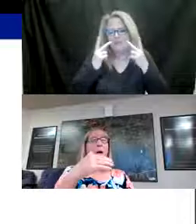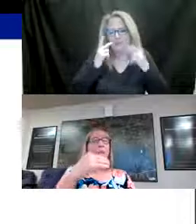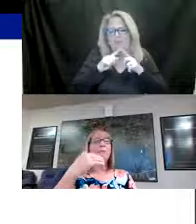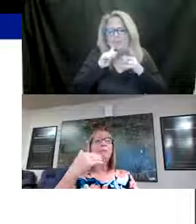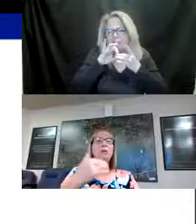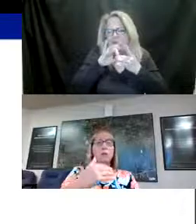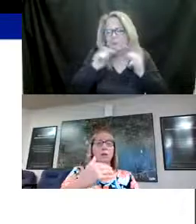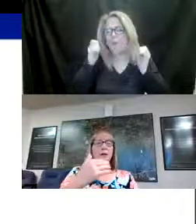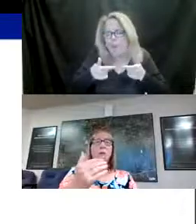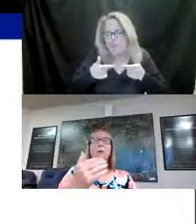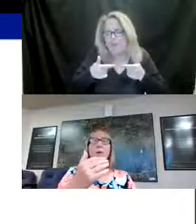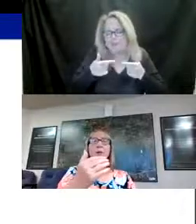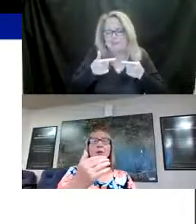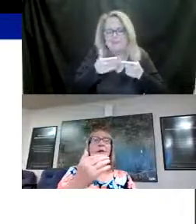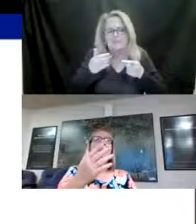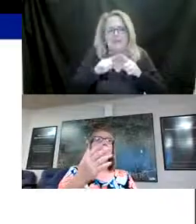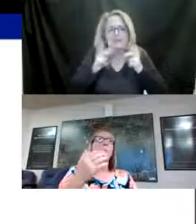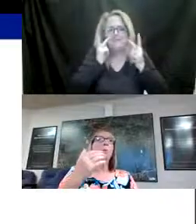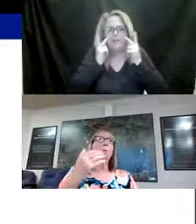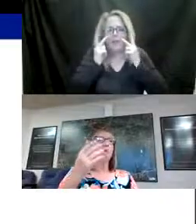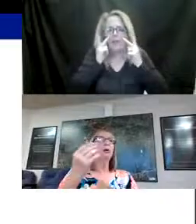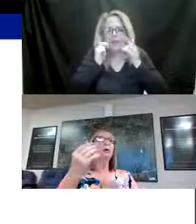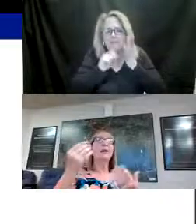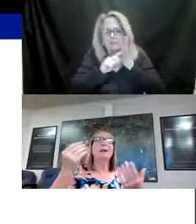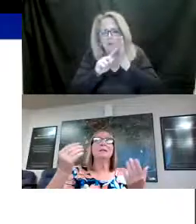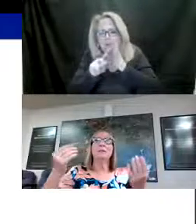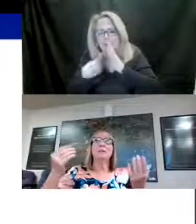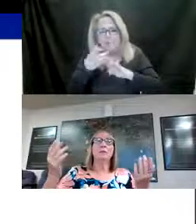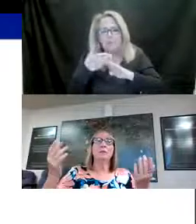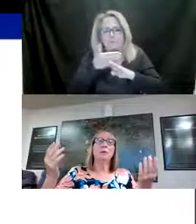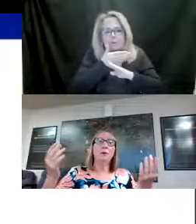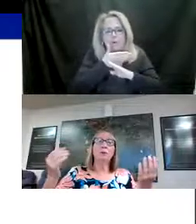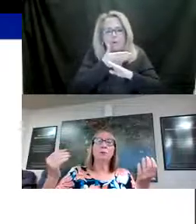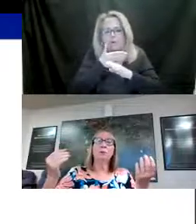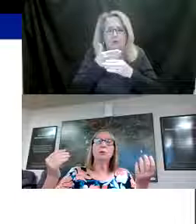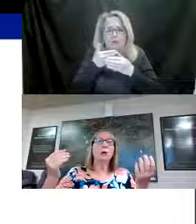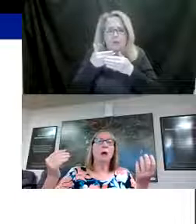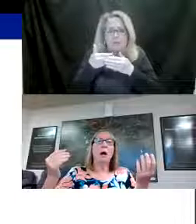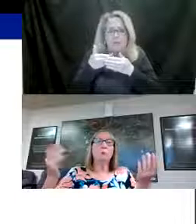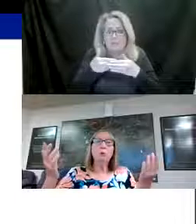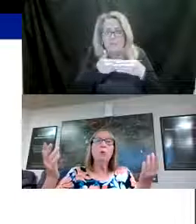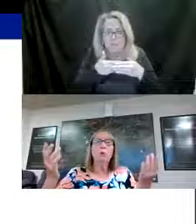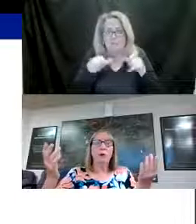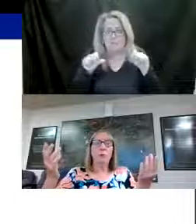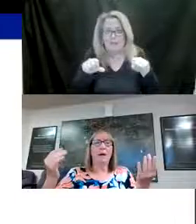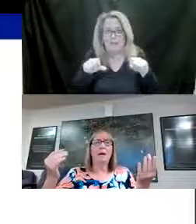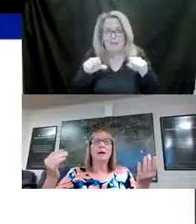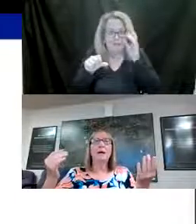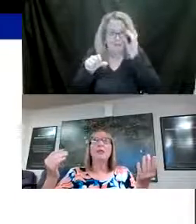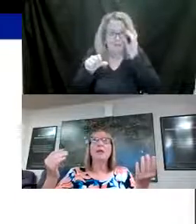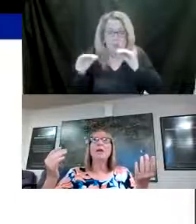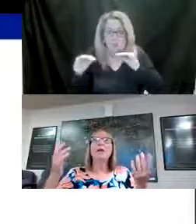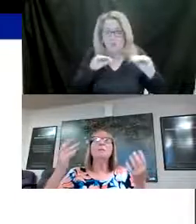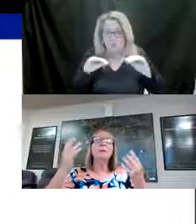really, but visual exploration. Before a child is even ever able to move their